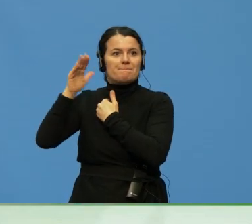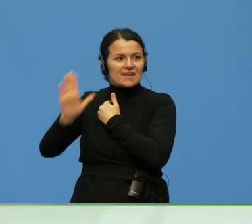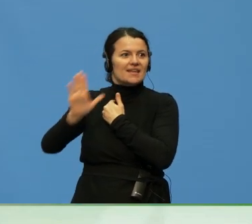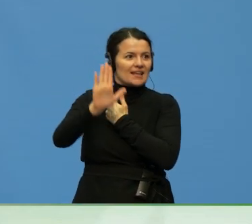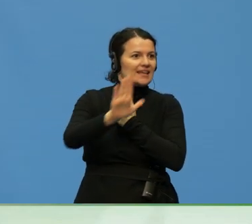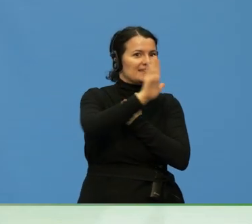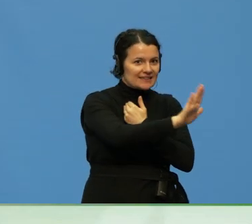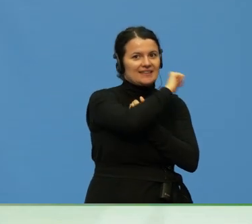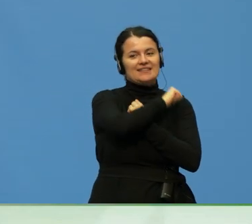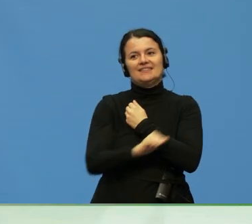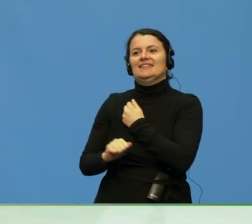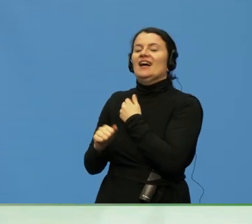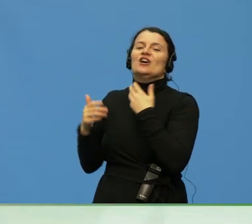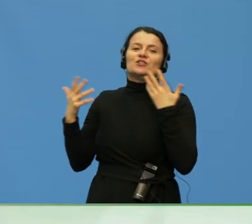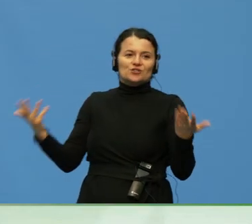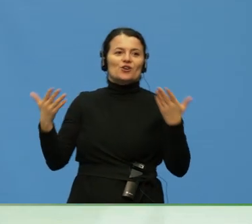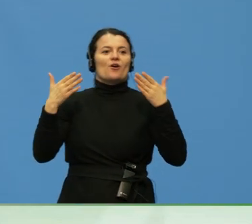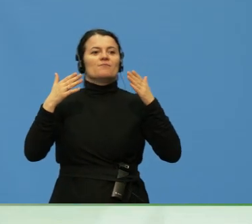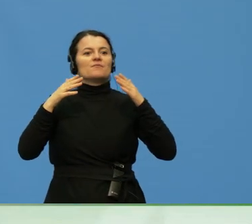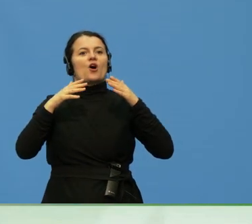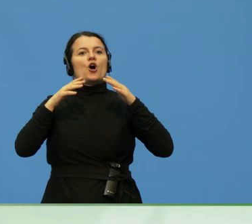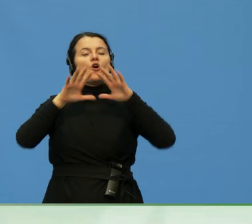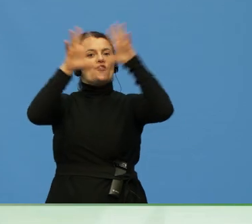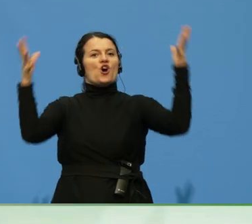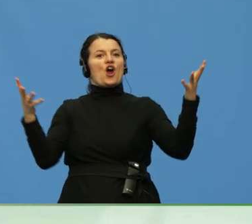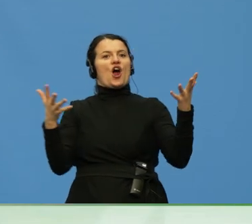aim towards a zero barrier world.